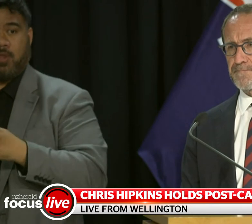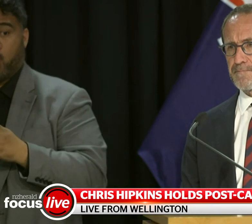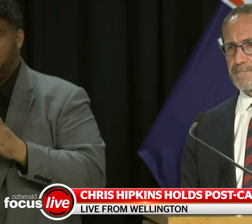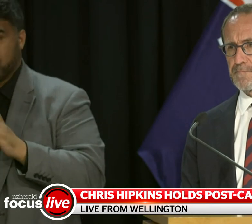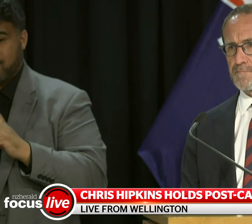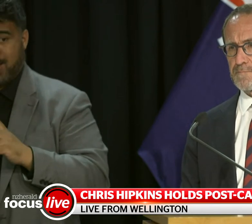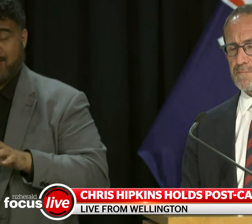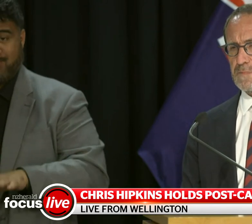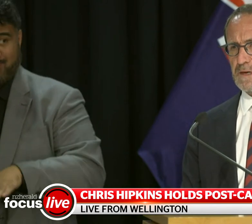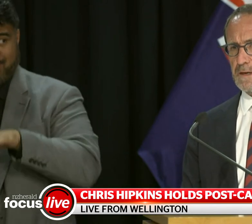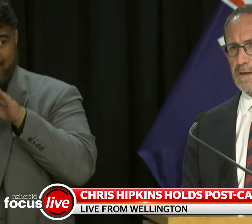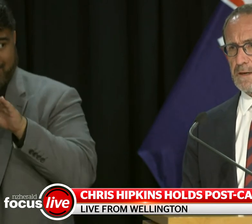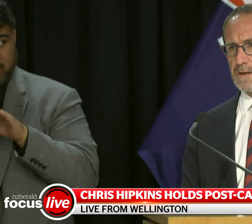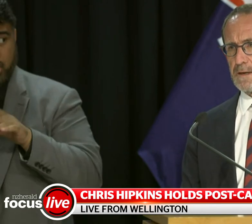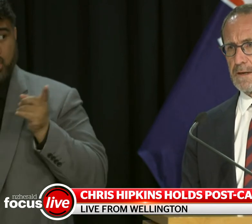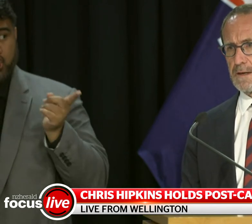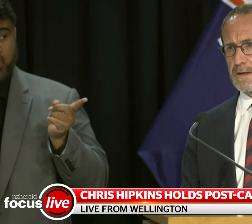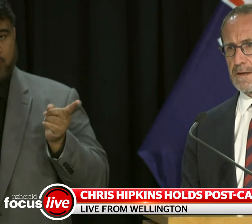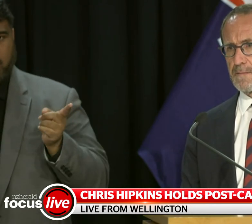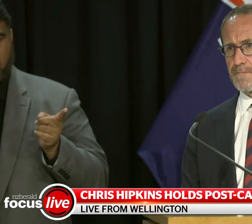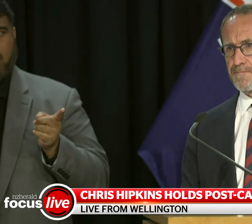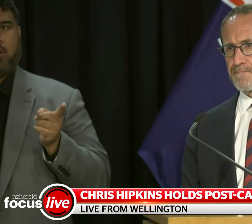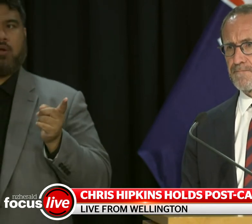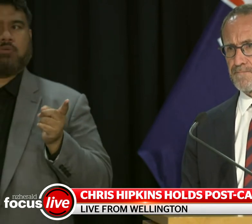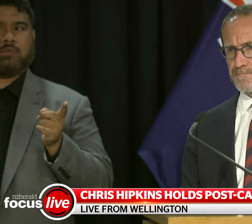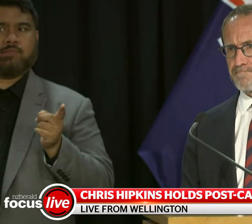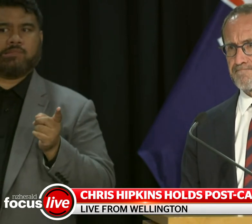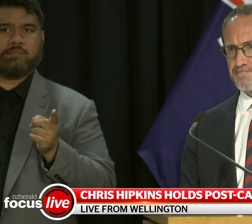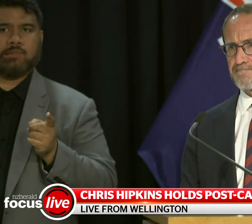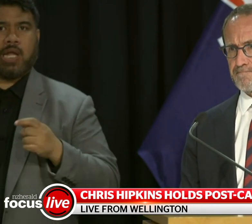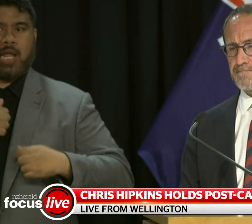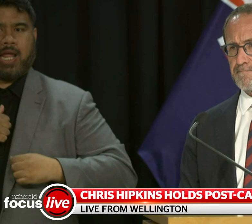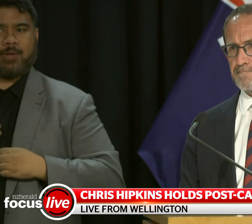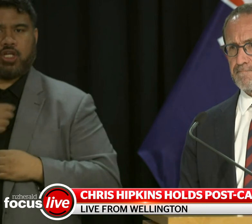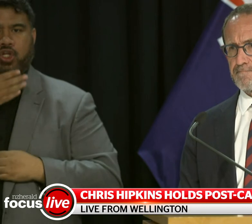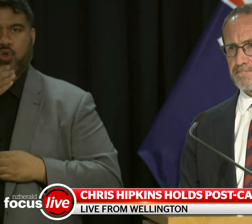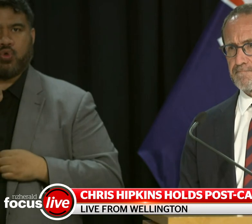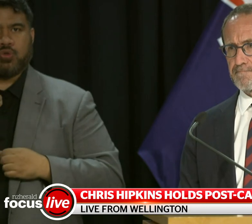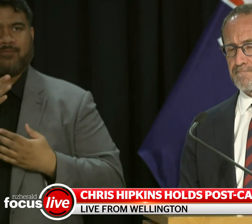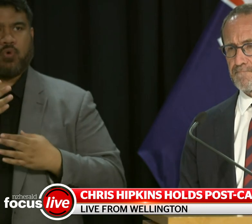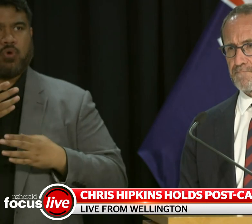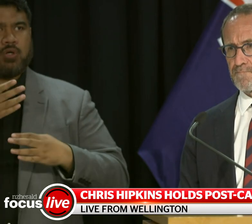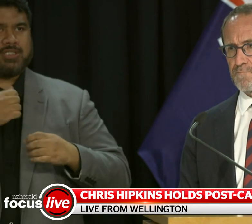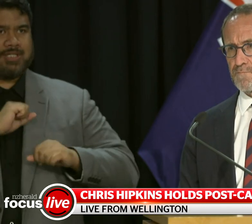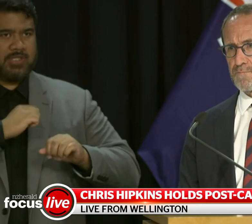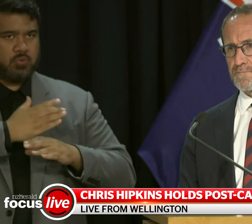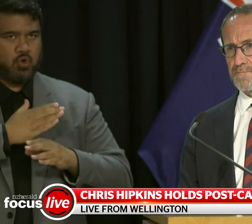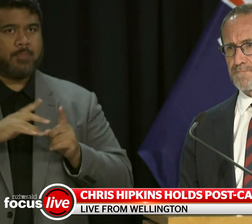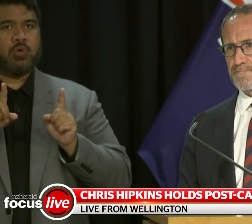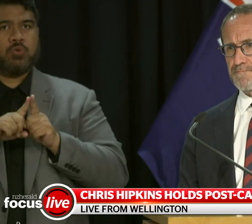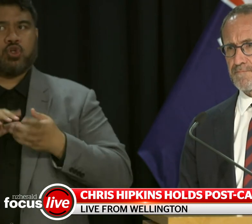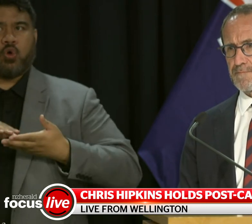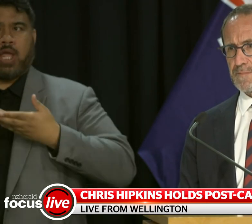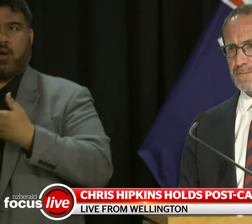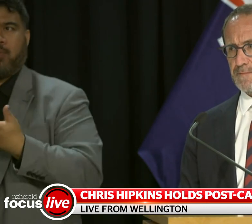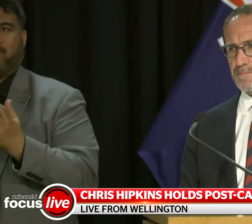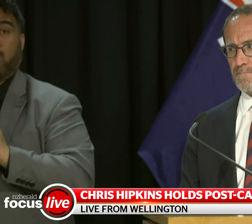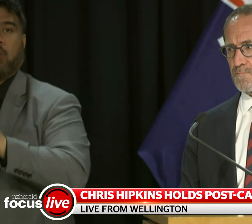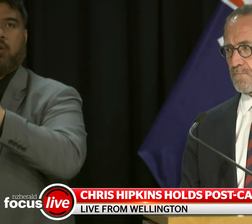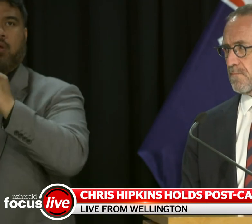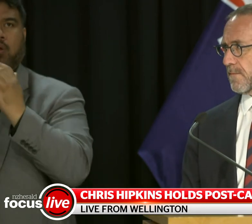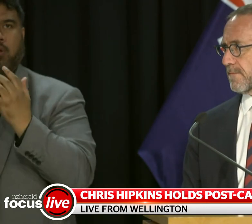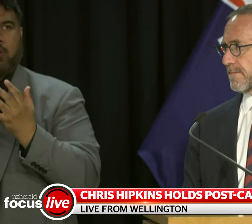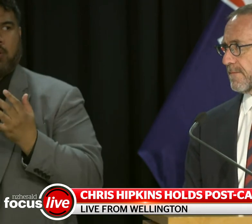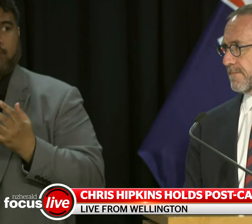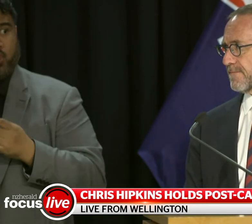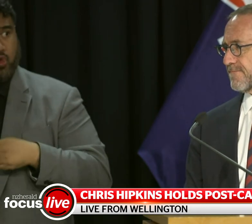consideration in terms of how the Army is used beyond, what it does day to day in terms of responding to natural disasters? Perhaps if I could comment